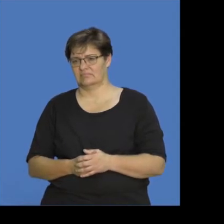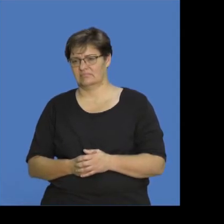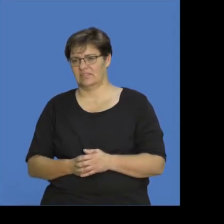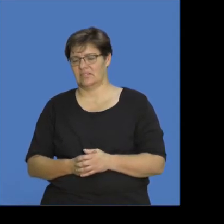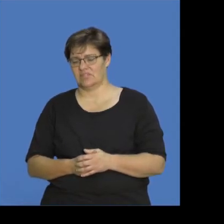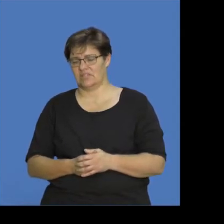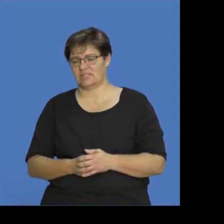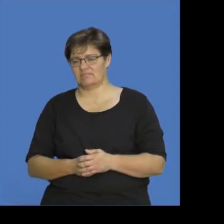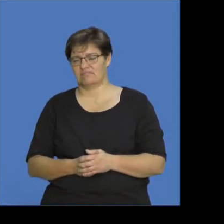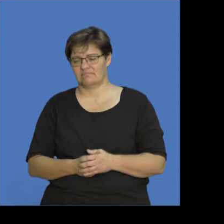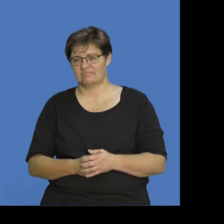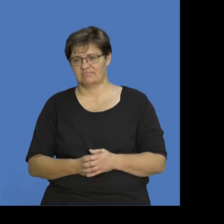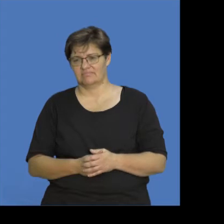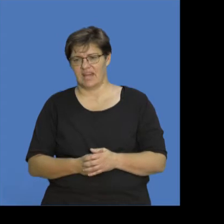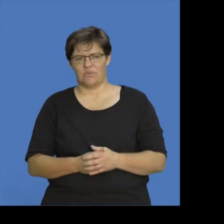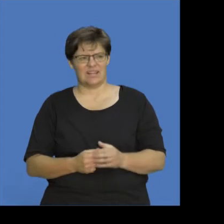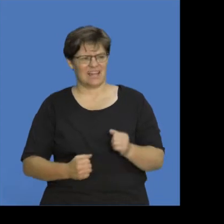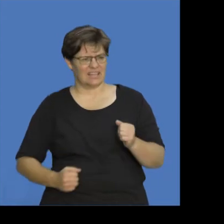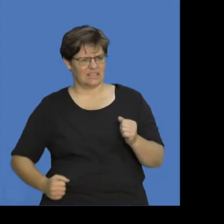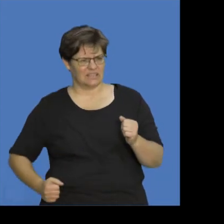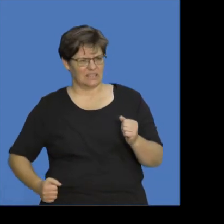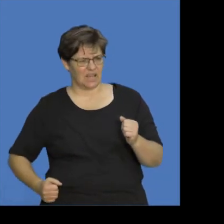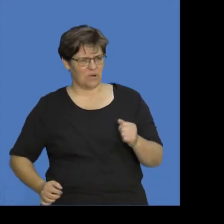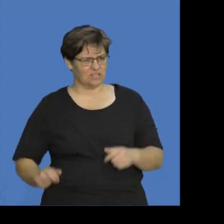I said run. Gee.